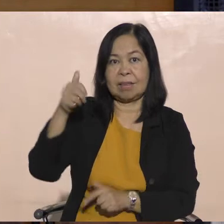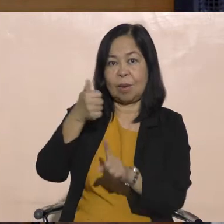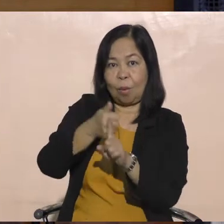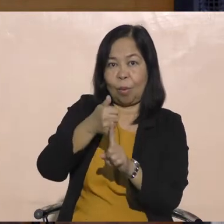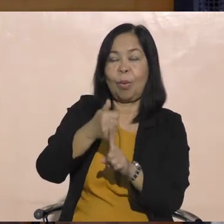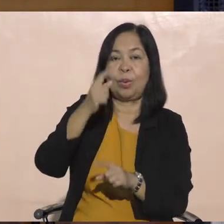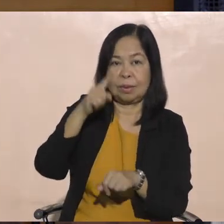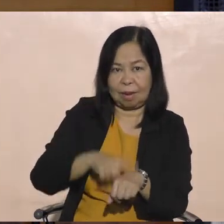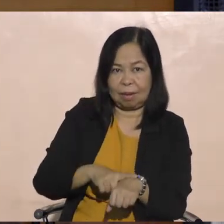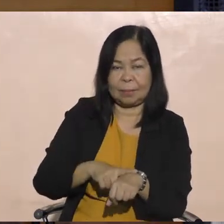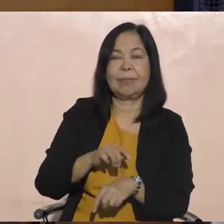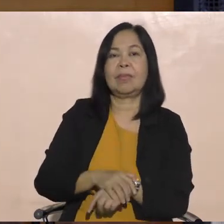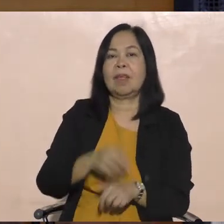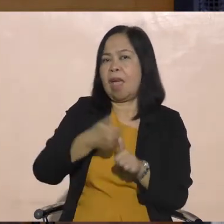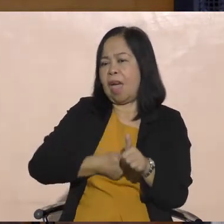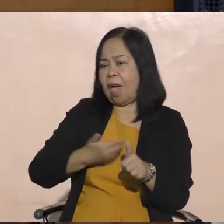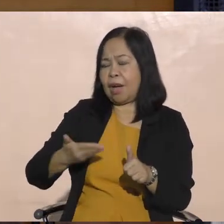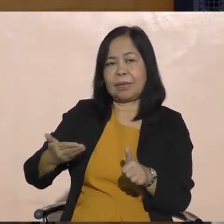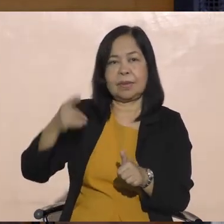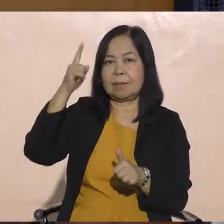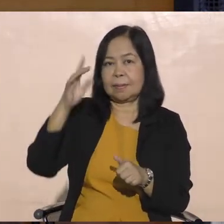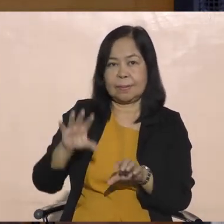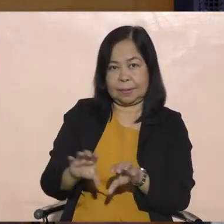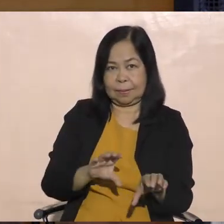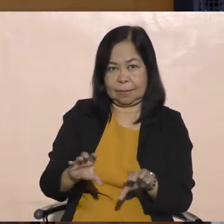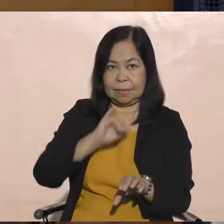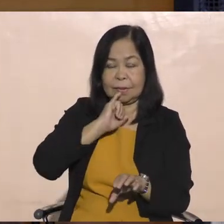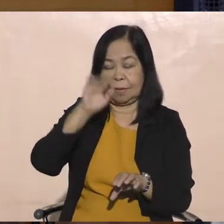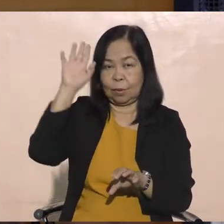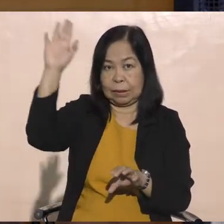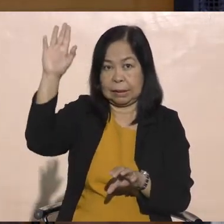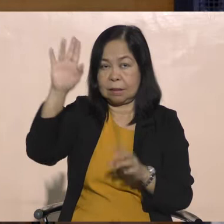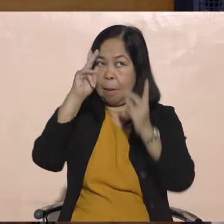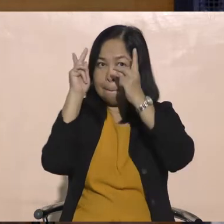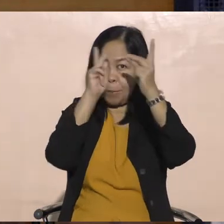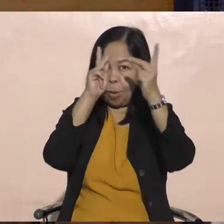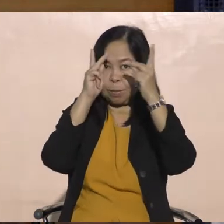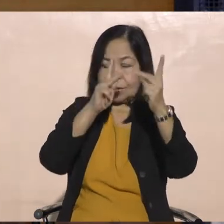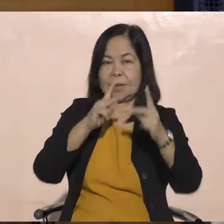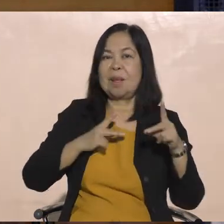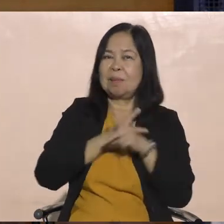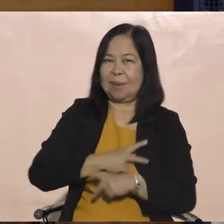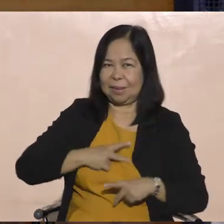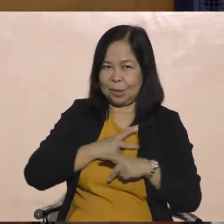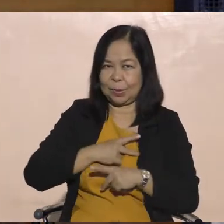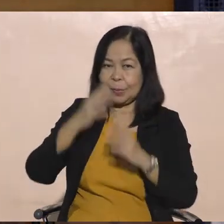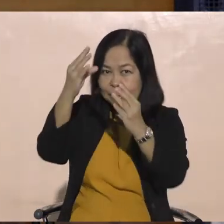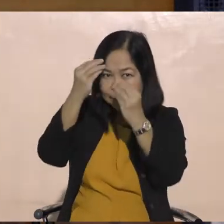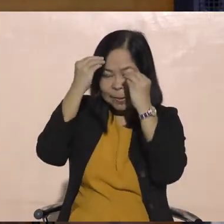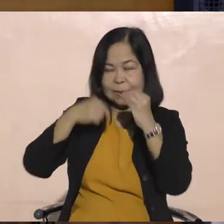God does was for His purpose and pleasure. It teaches us to